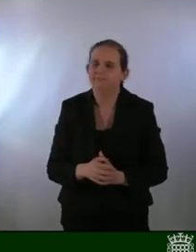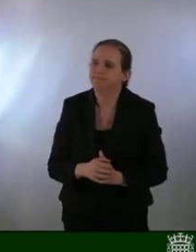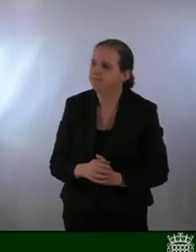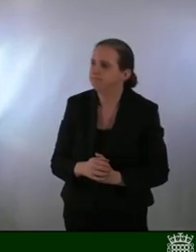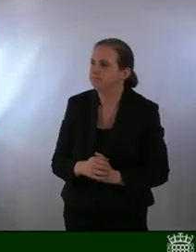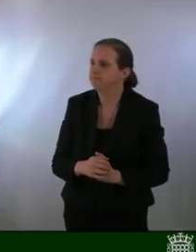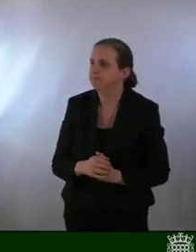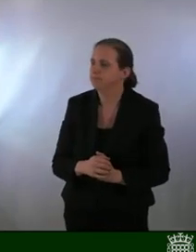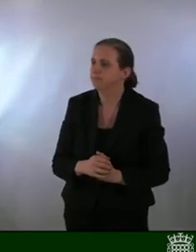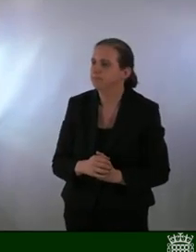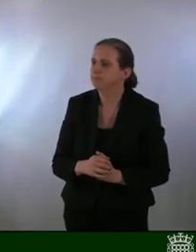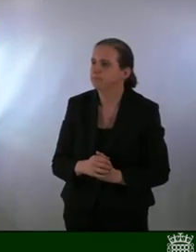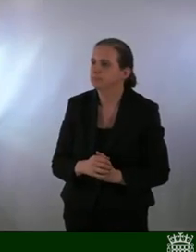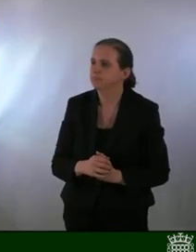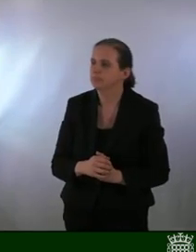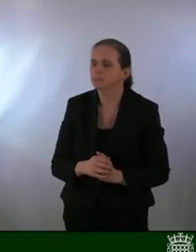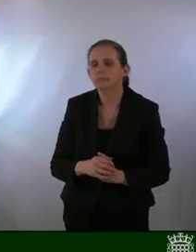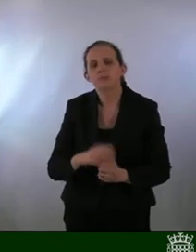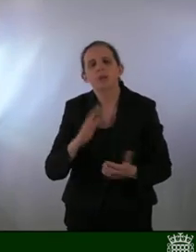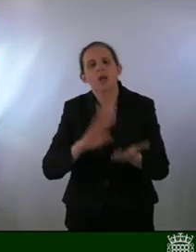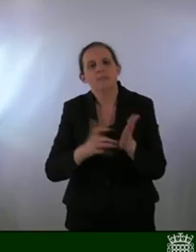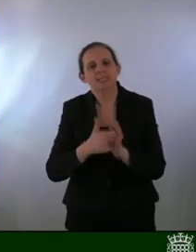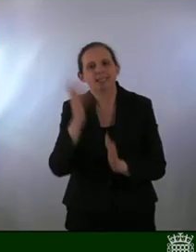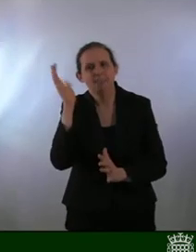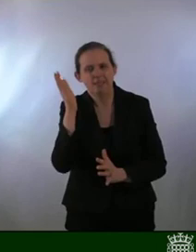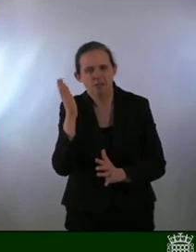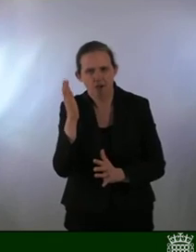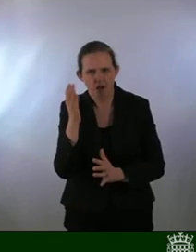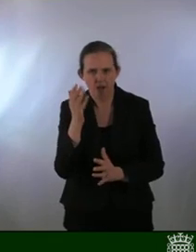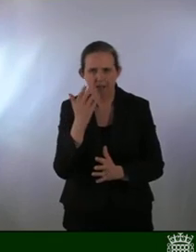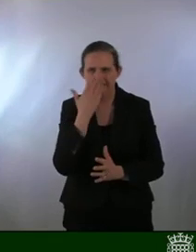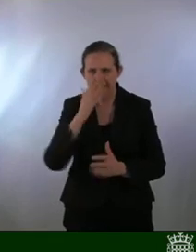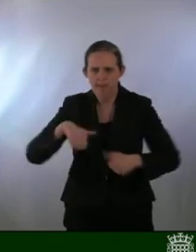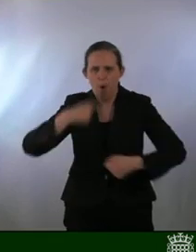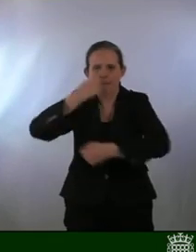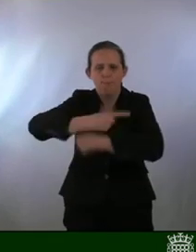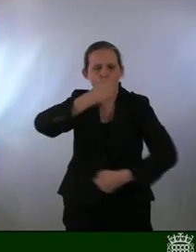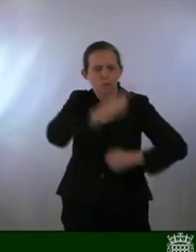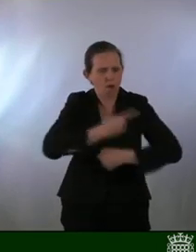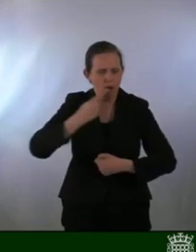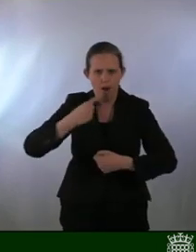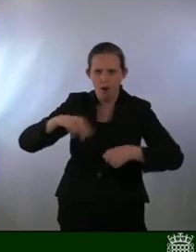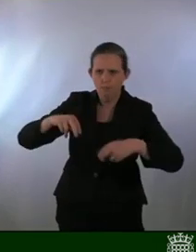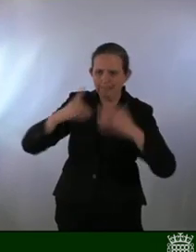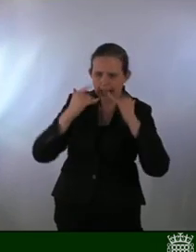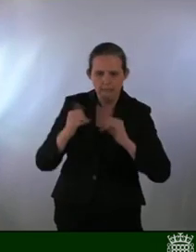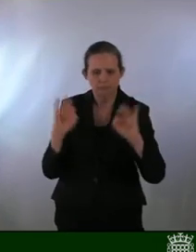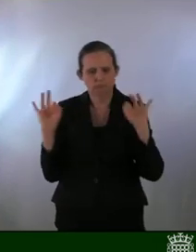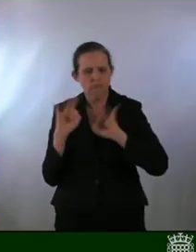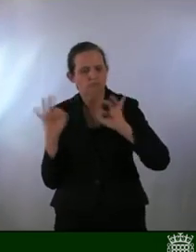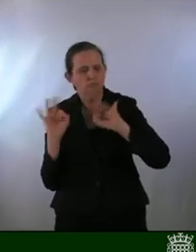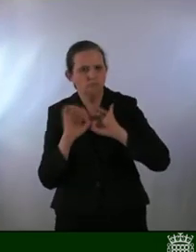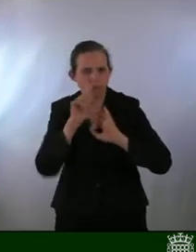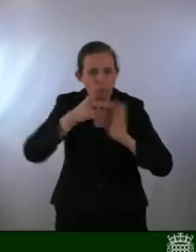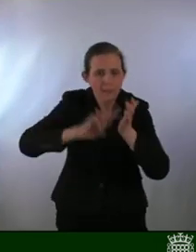been contacted by constituents concerned by the lack of health and safety and testing at our borders. Does the government have plans to implement stricter measures at our